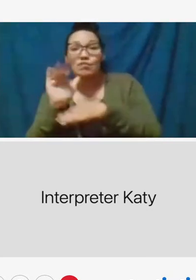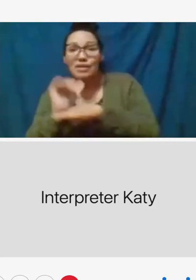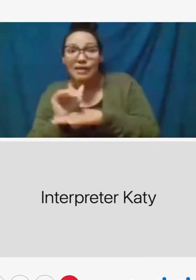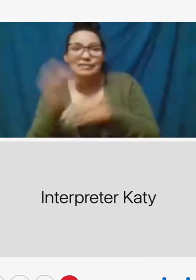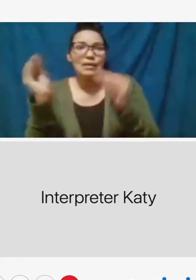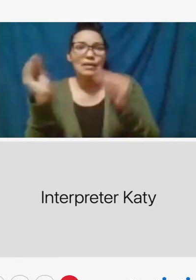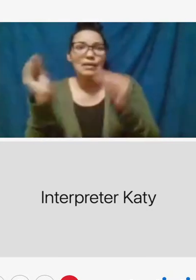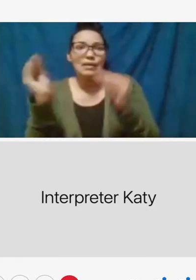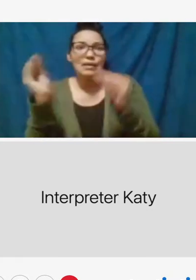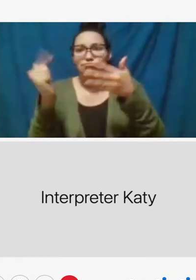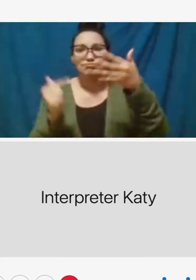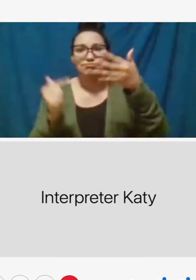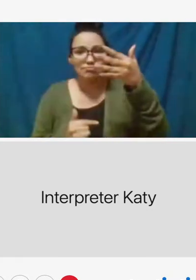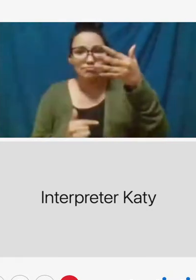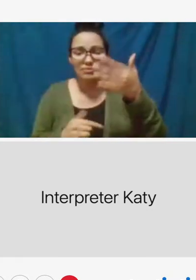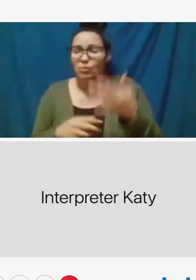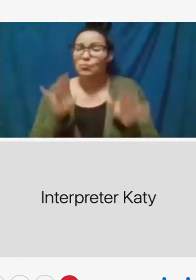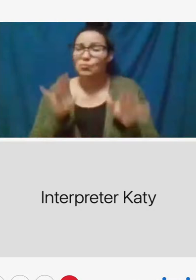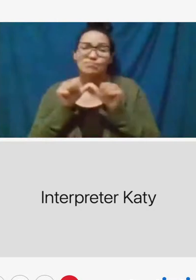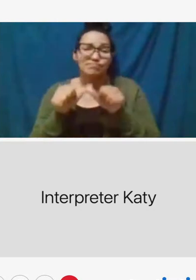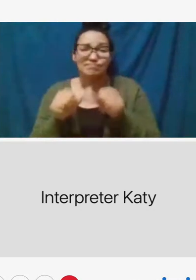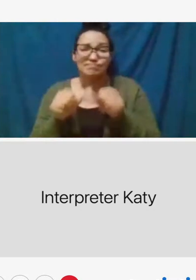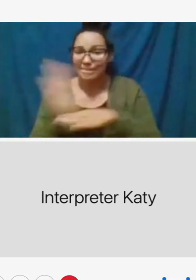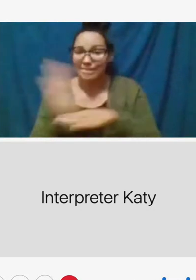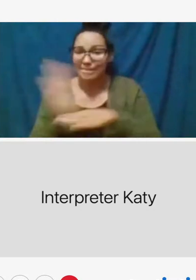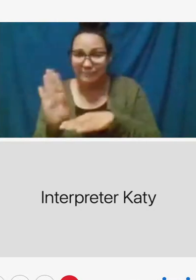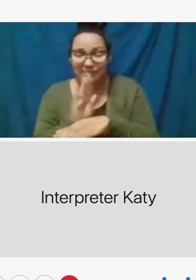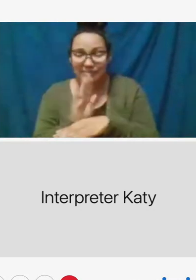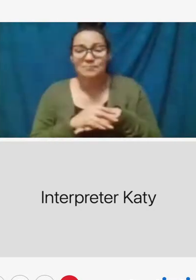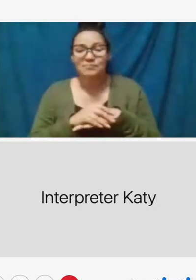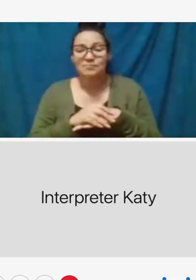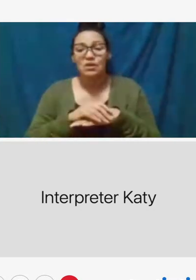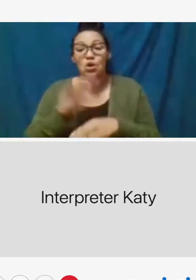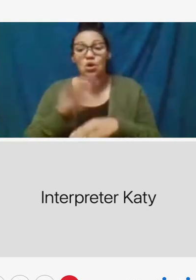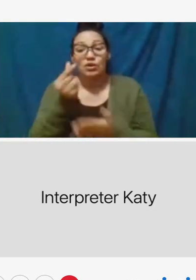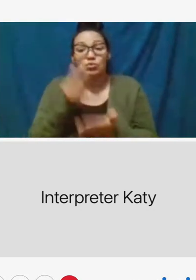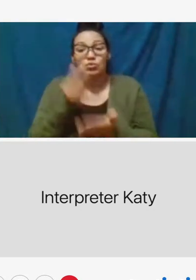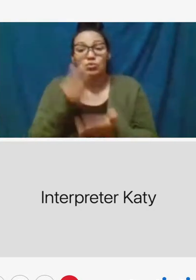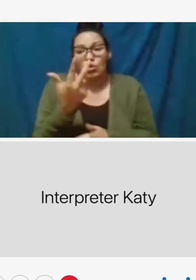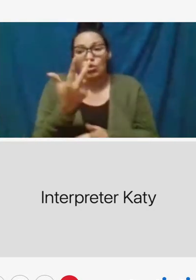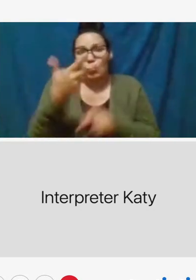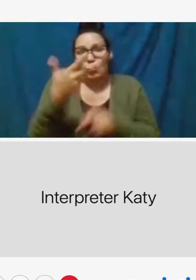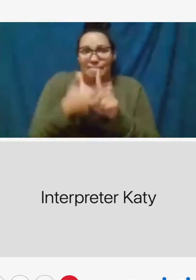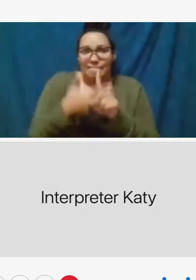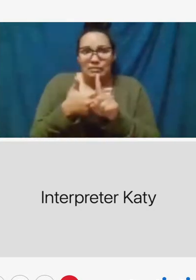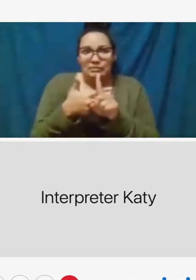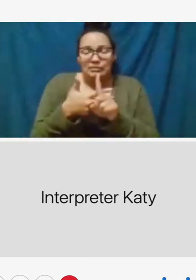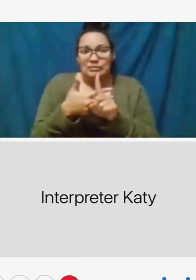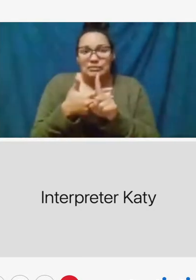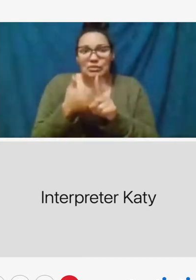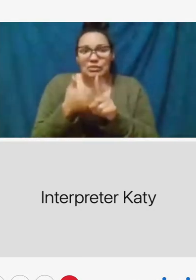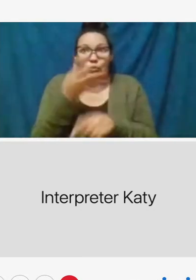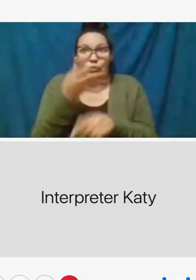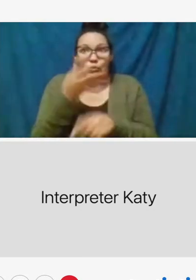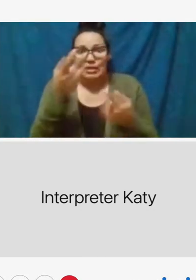Brewing country graduation is just over 3 months away so this past week we welcomed Bell 4 to our campus so